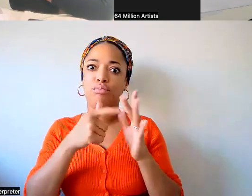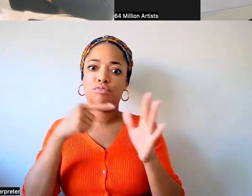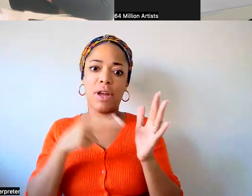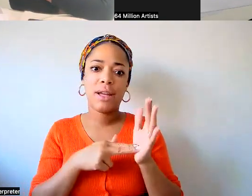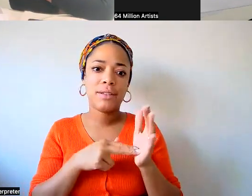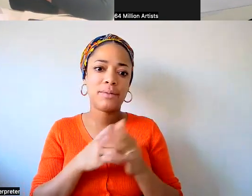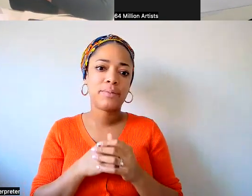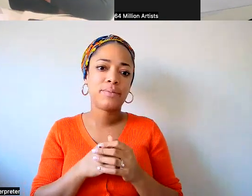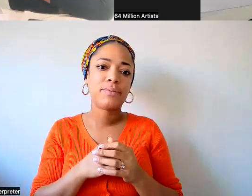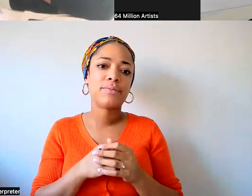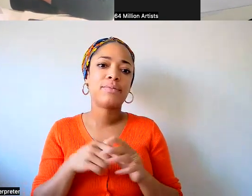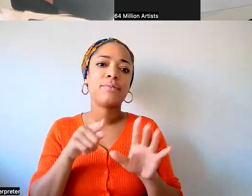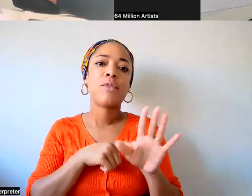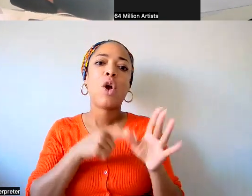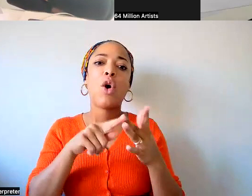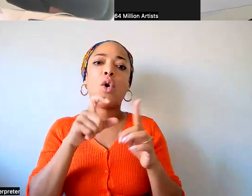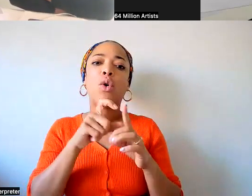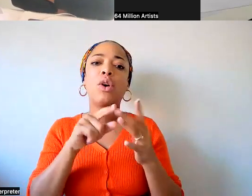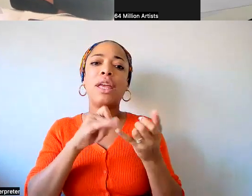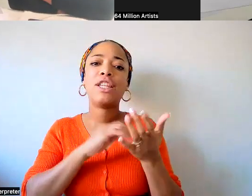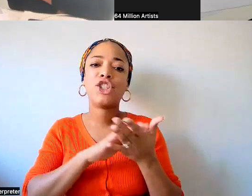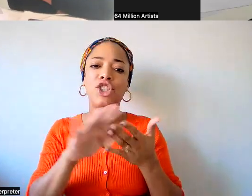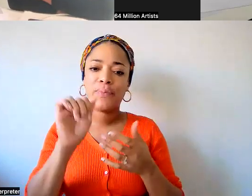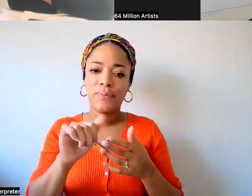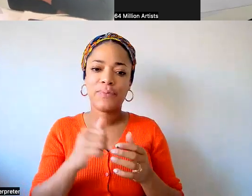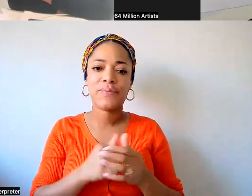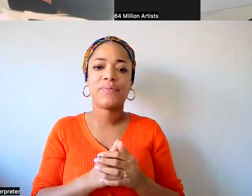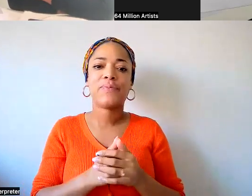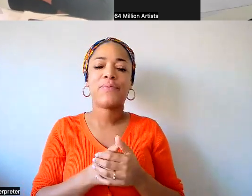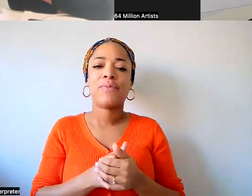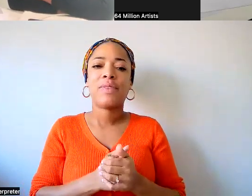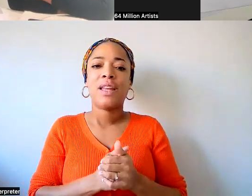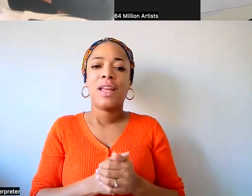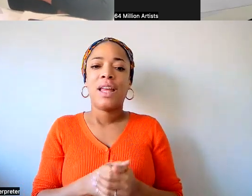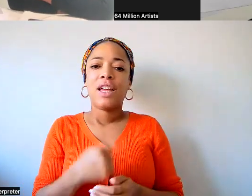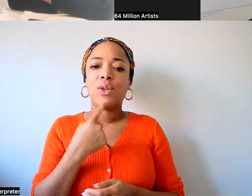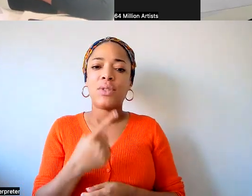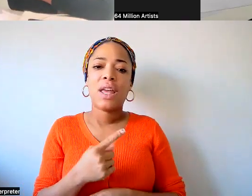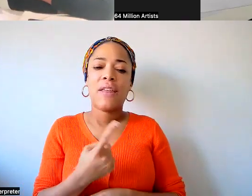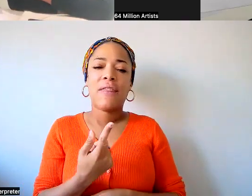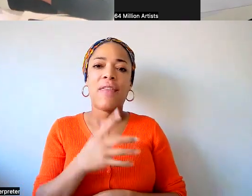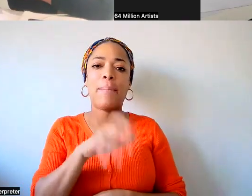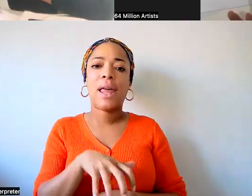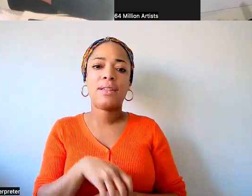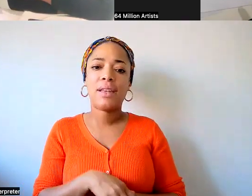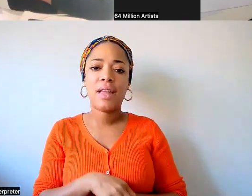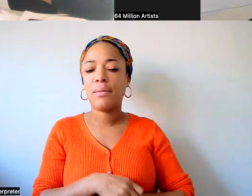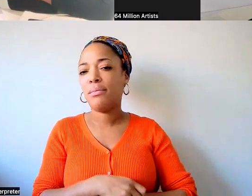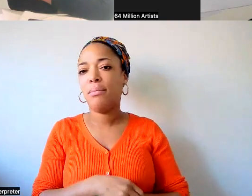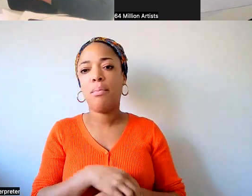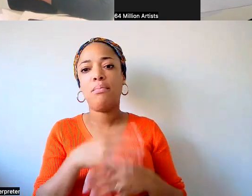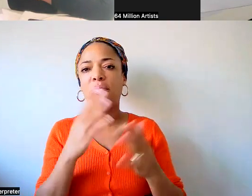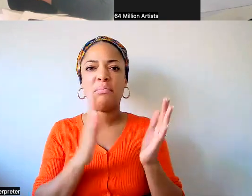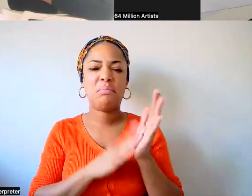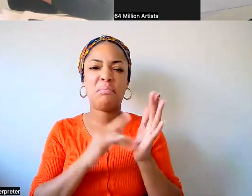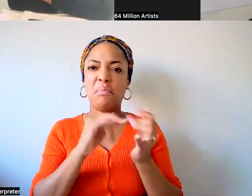Mishadamonk. And we'd say, well, what's a Mishadamonk? And she'd say, well, this place, and then walk out. And we'd say to her, what's a Mishadamonk? She